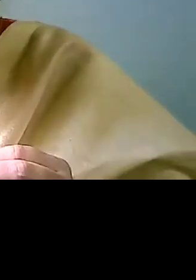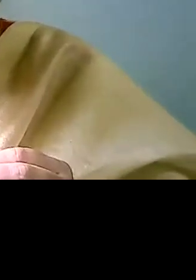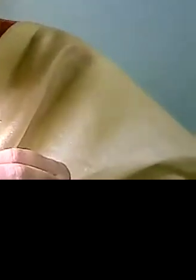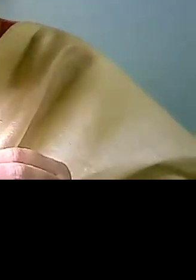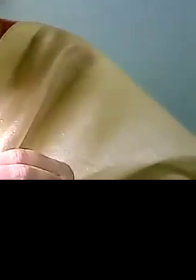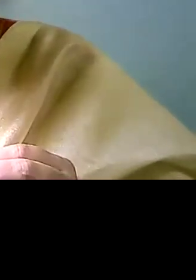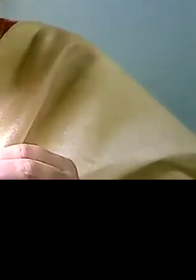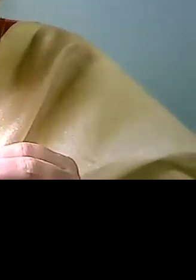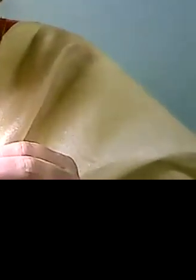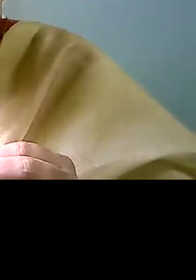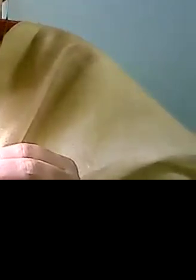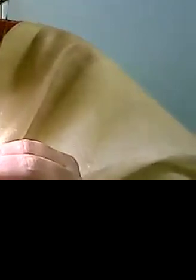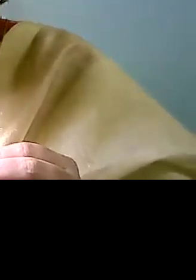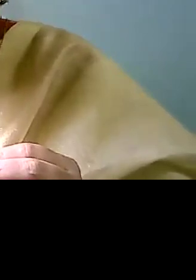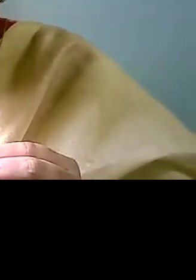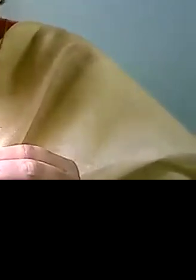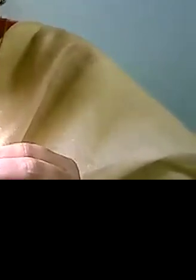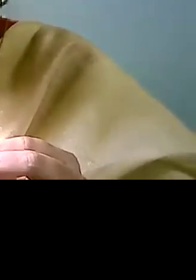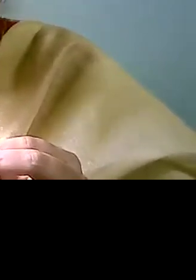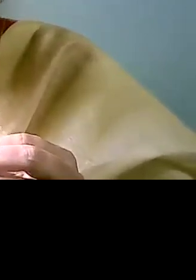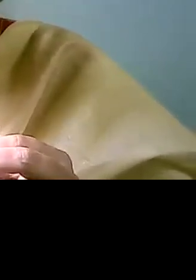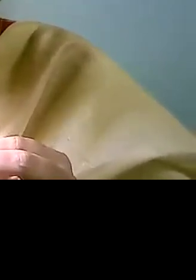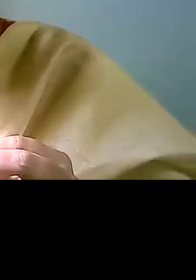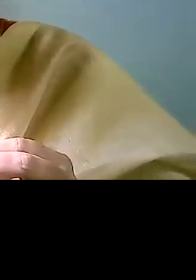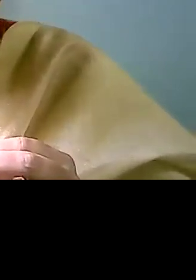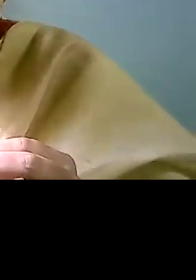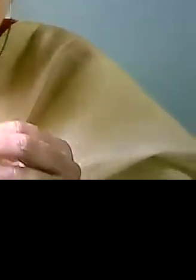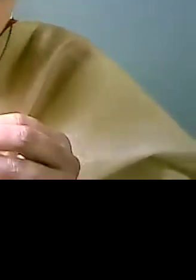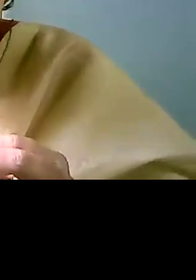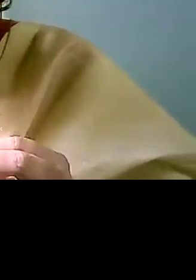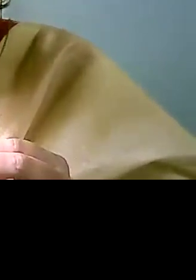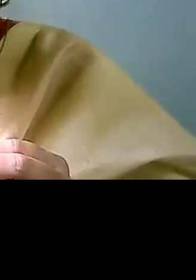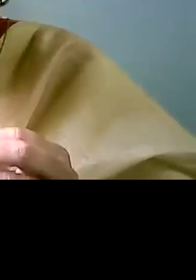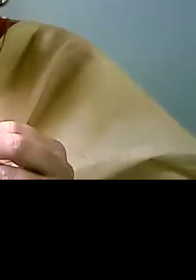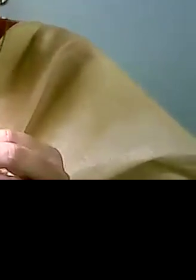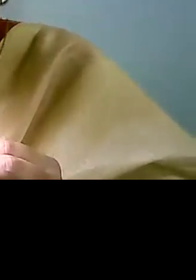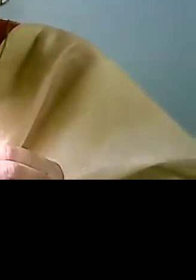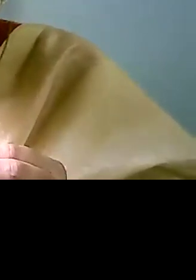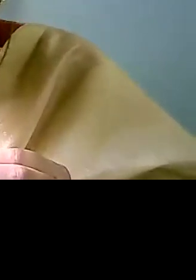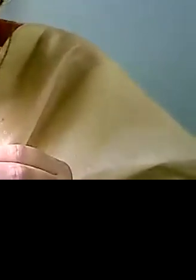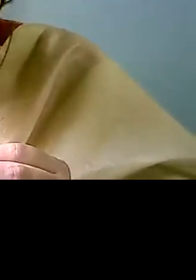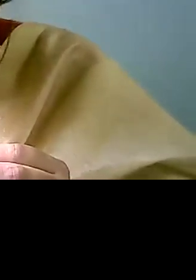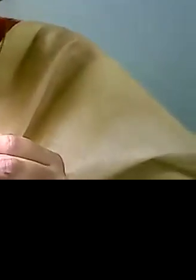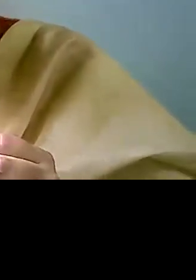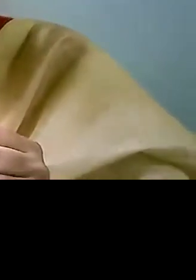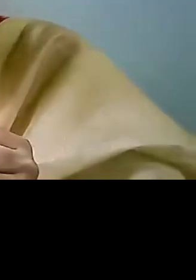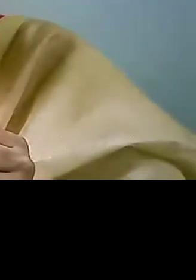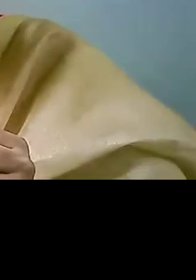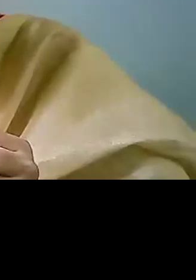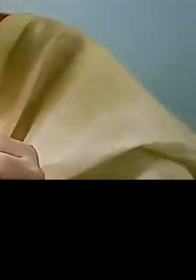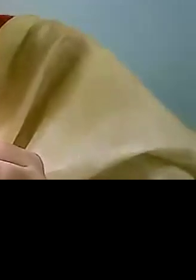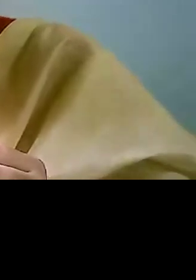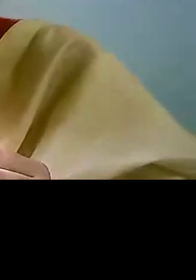in the institute. So, lots of things happening at all the national institutes. I believe even I think at IPH also it must be the same thing. Yeah,